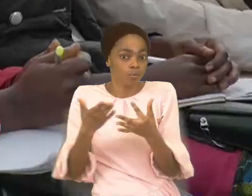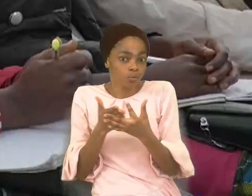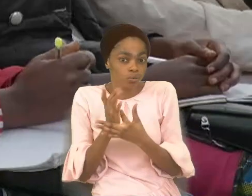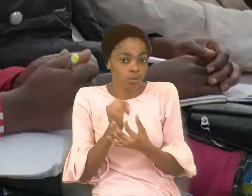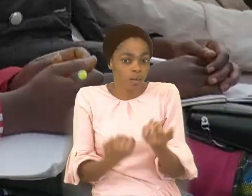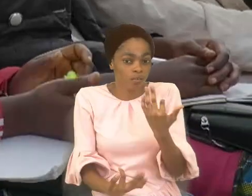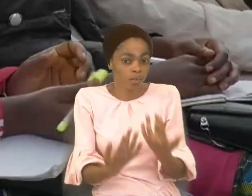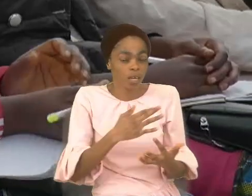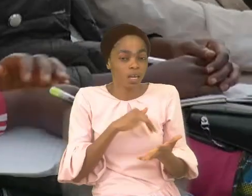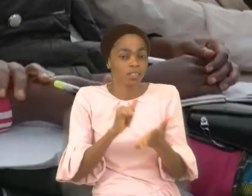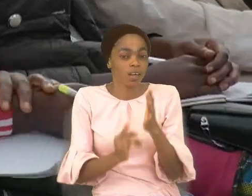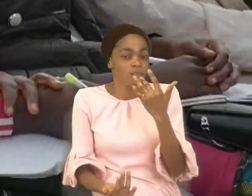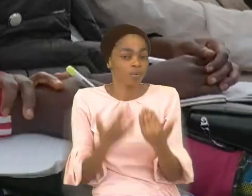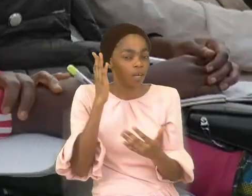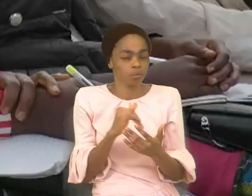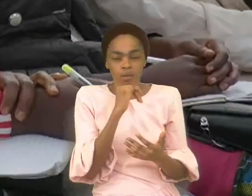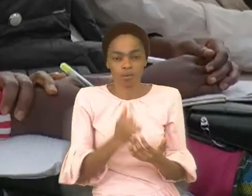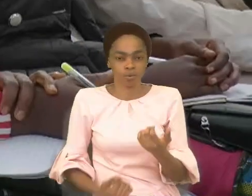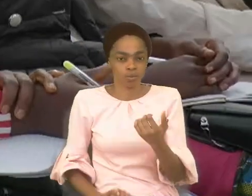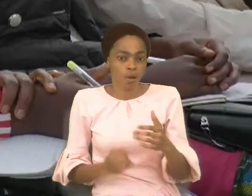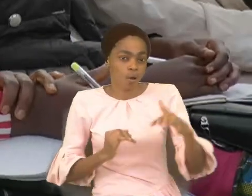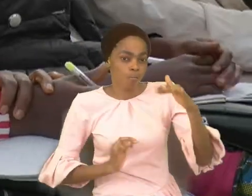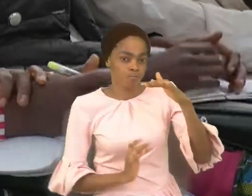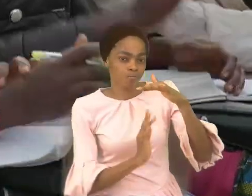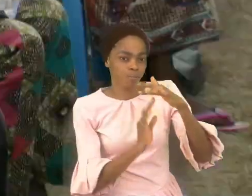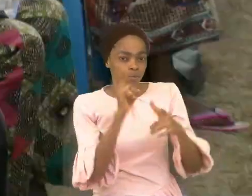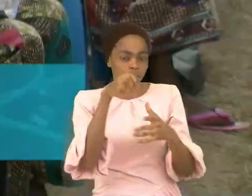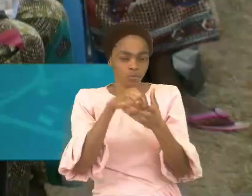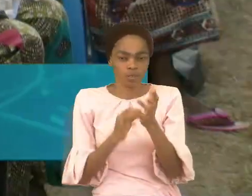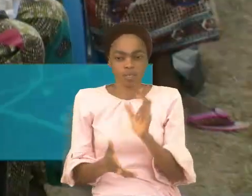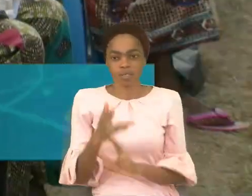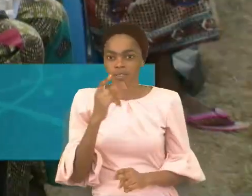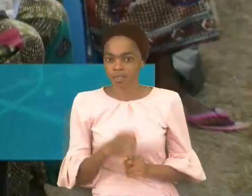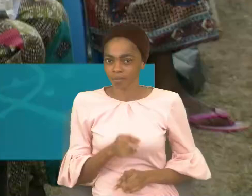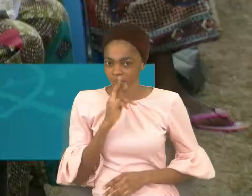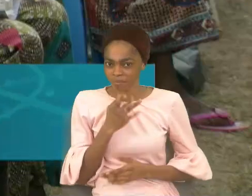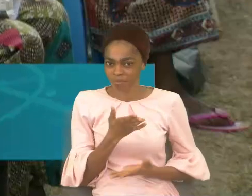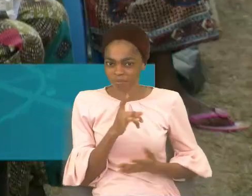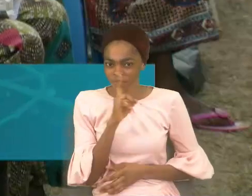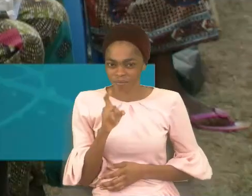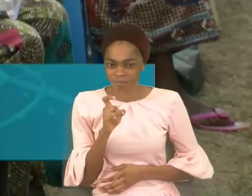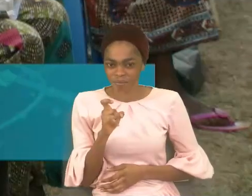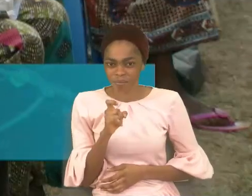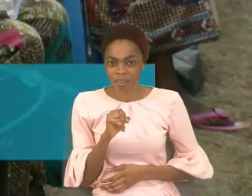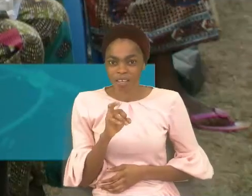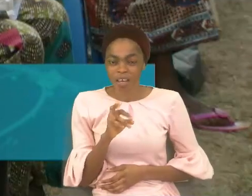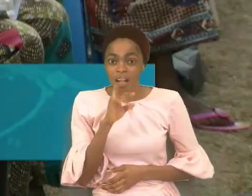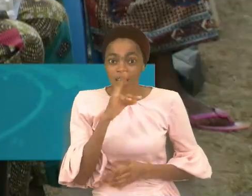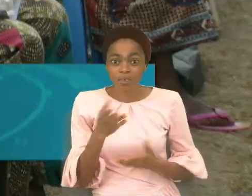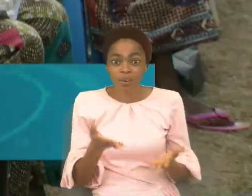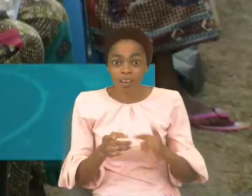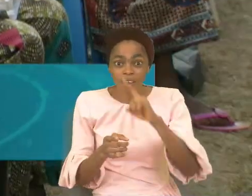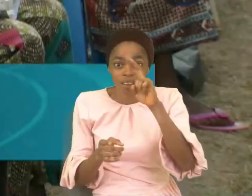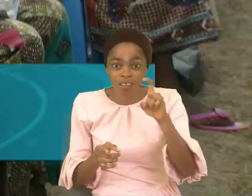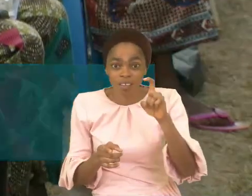name. Are you there? I said, are you there? The Lord will do that work in your heart